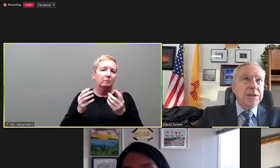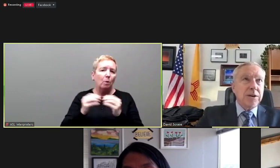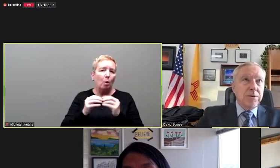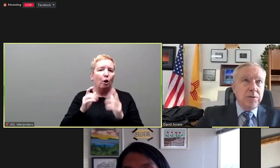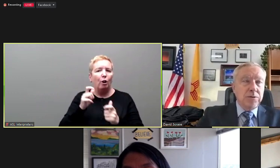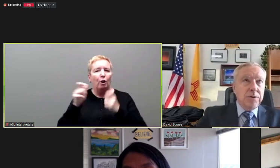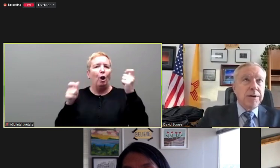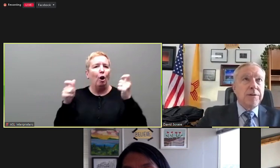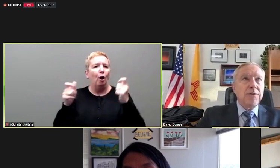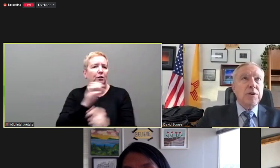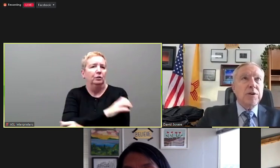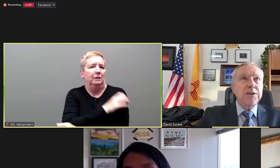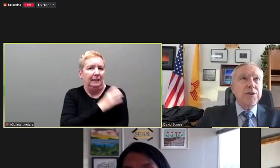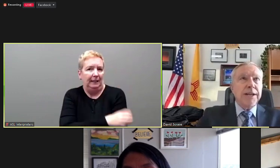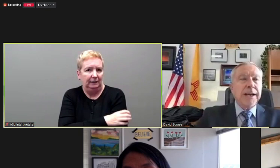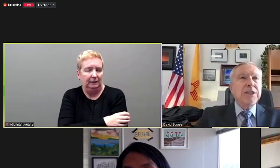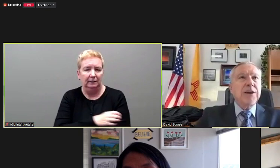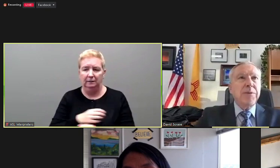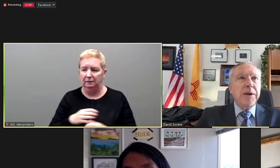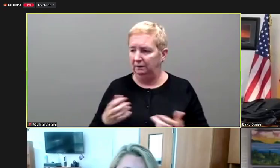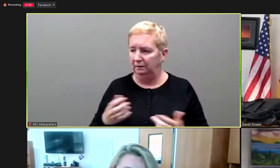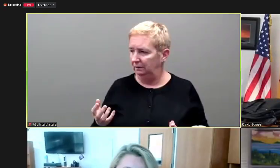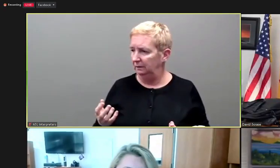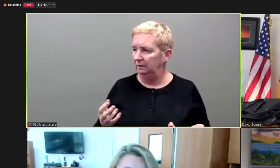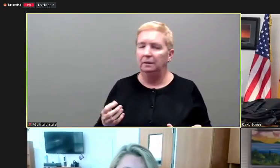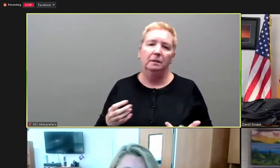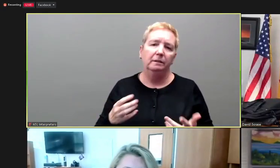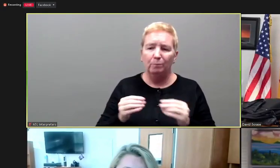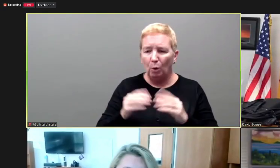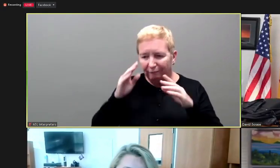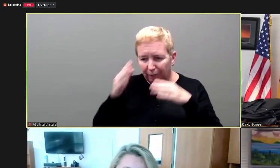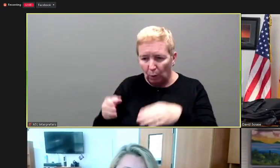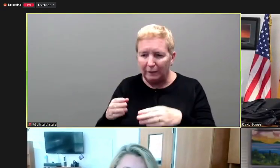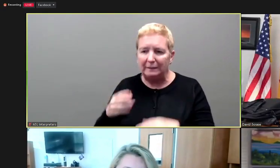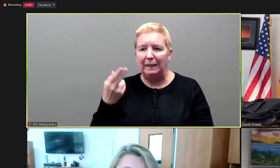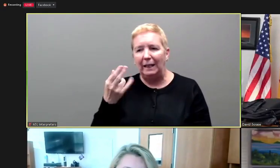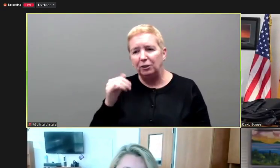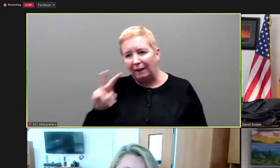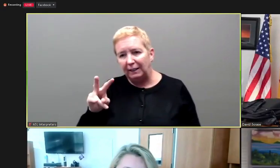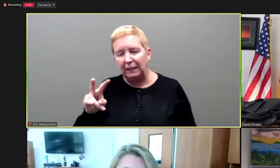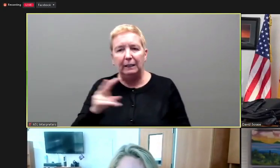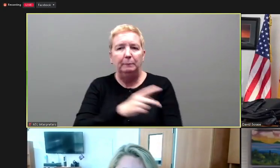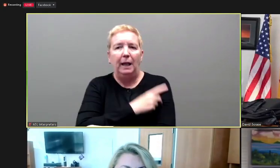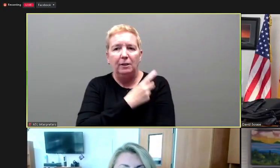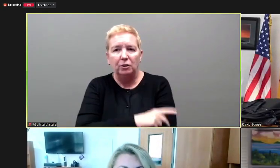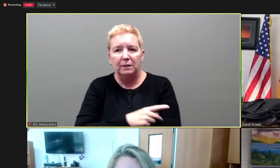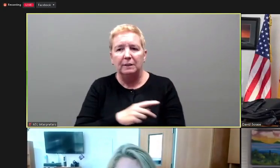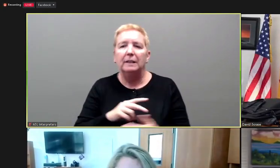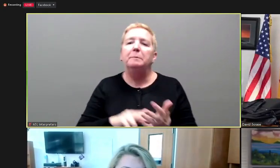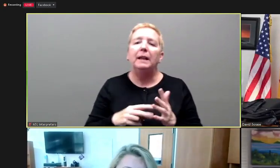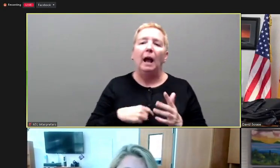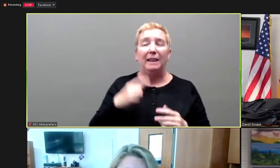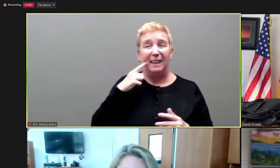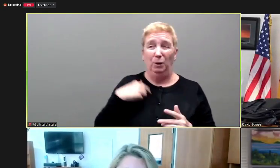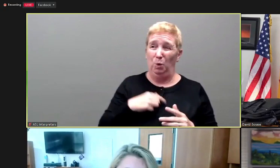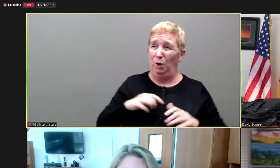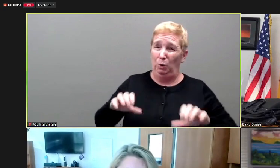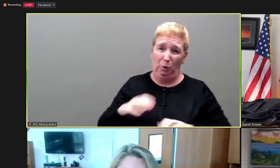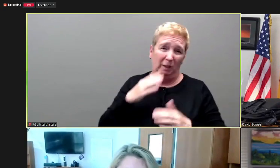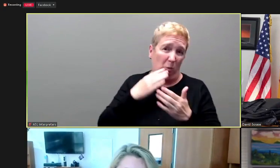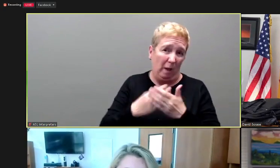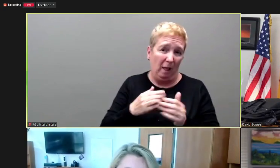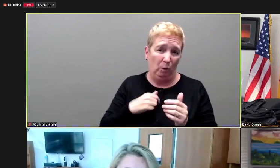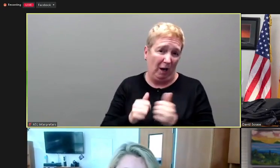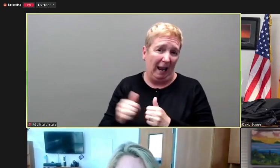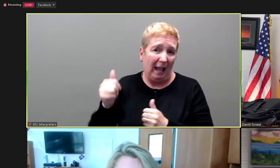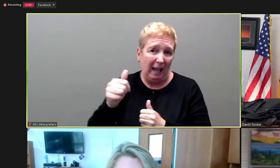in New Mexico who focus on treating HIV patients. So I think we're ahead of the curve on that. But Laura, what else would you like to